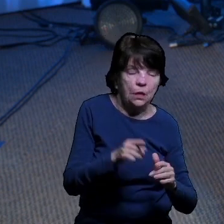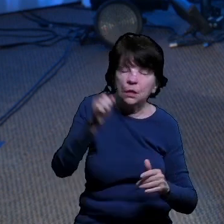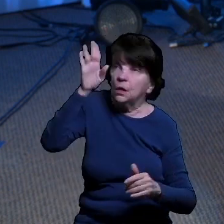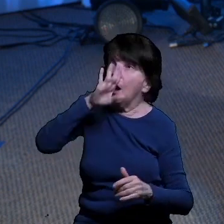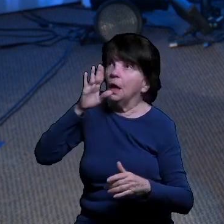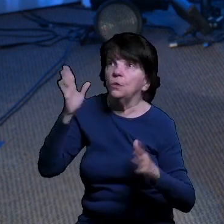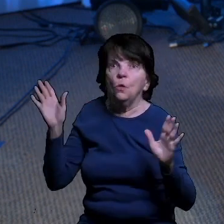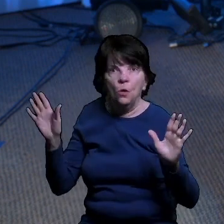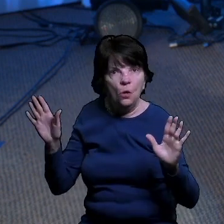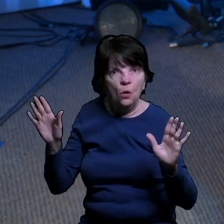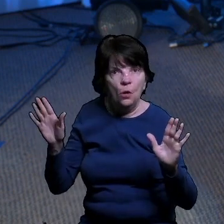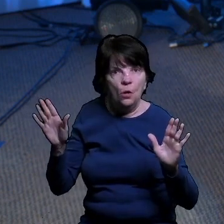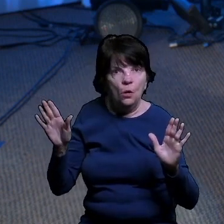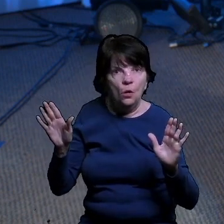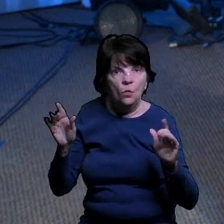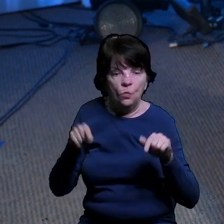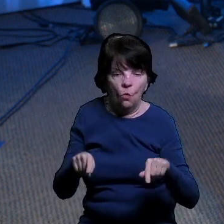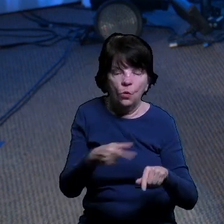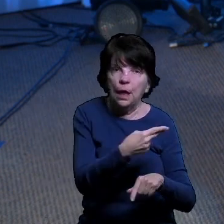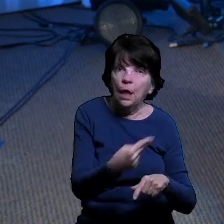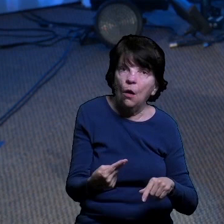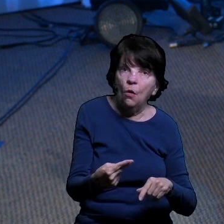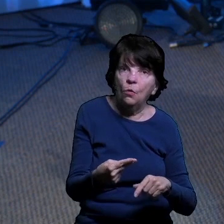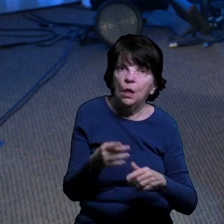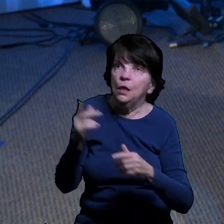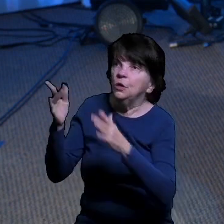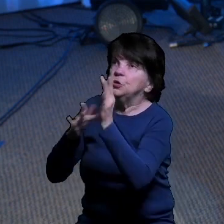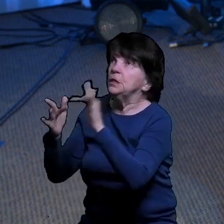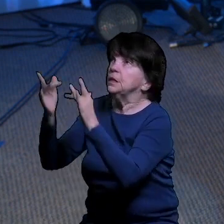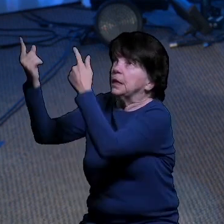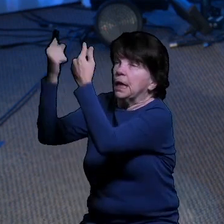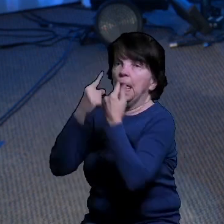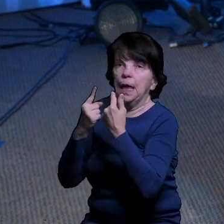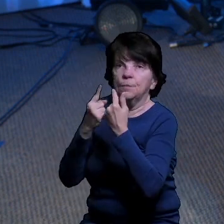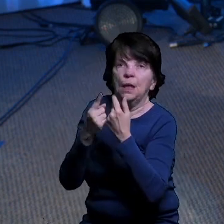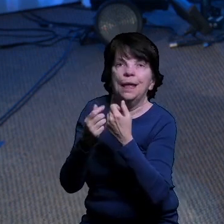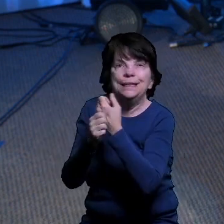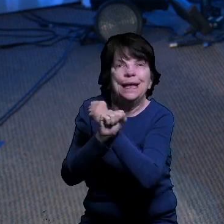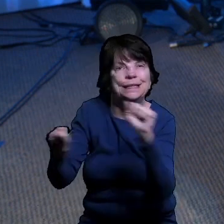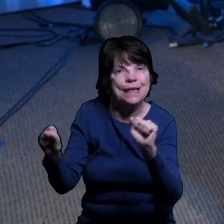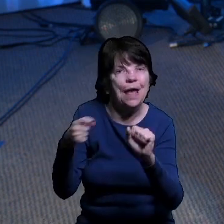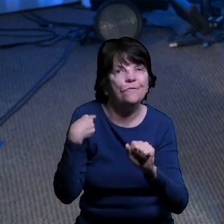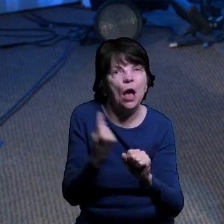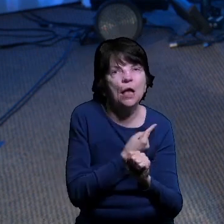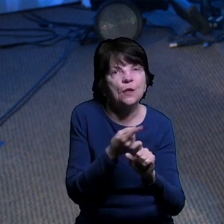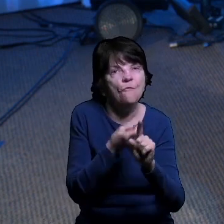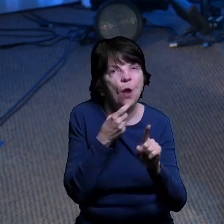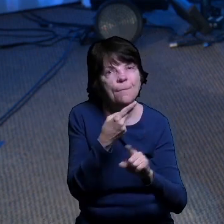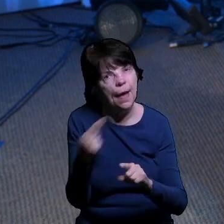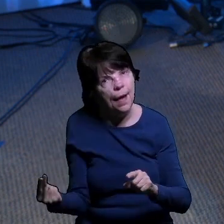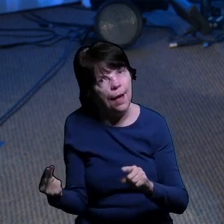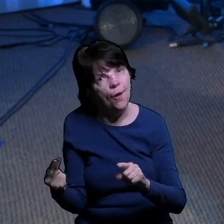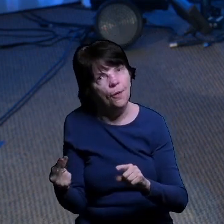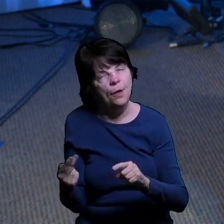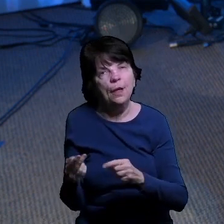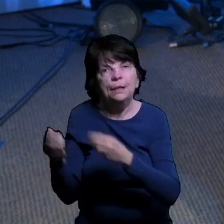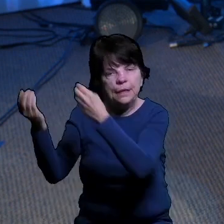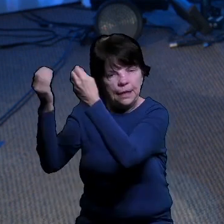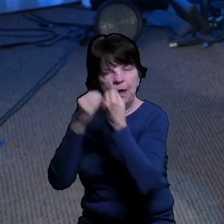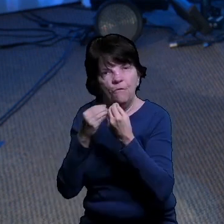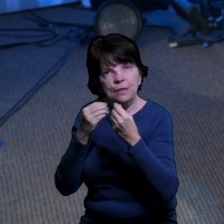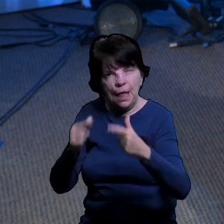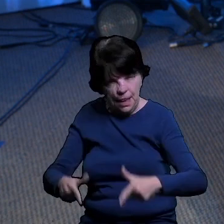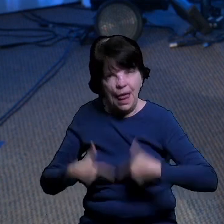life. So today, if you want to open up your life to him, you want to invite Jesus into your heart, your